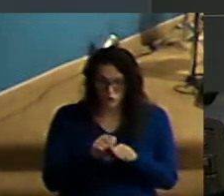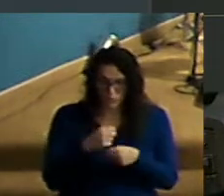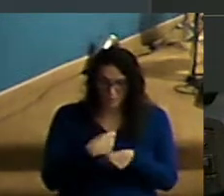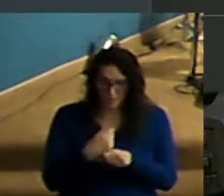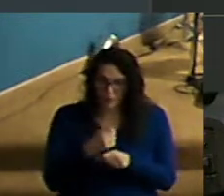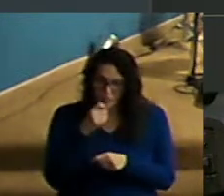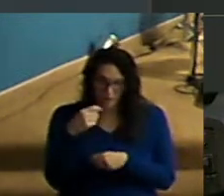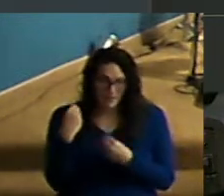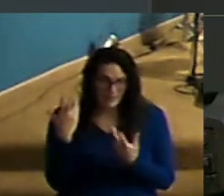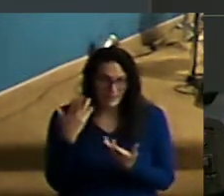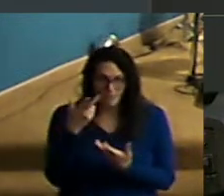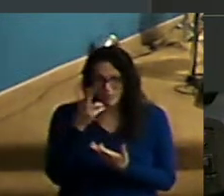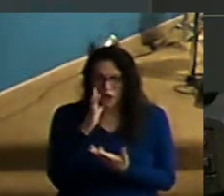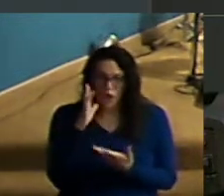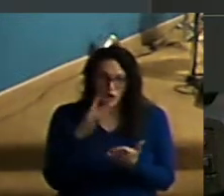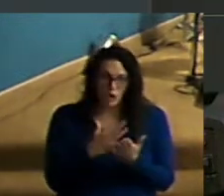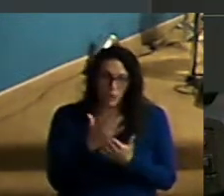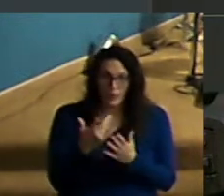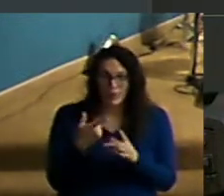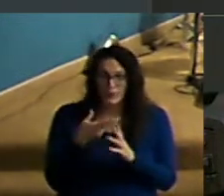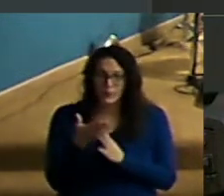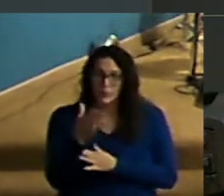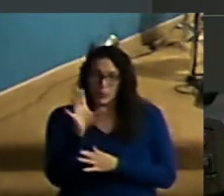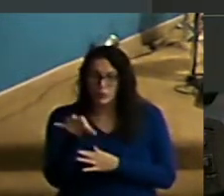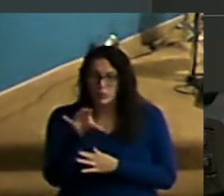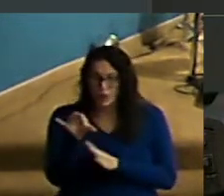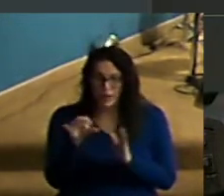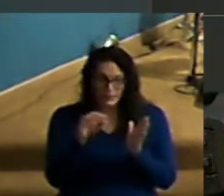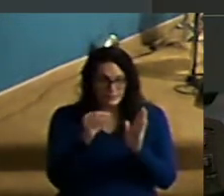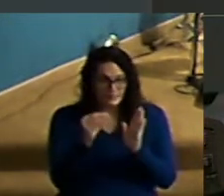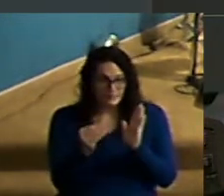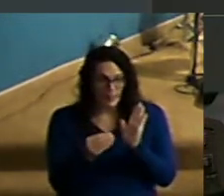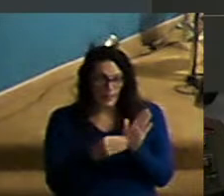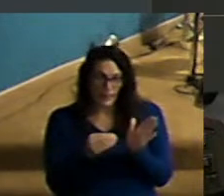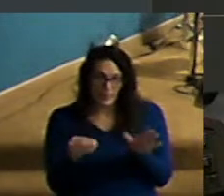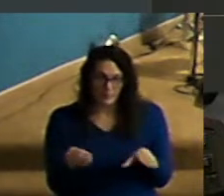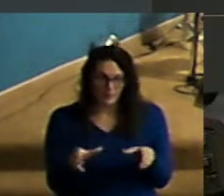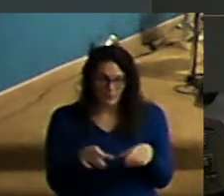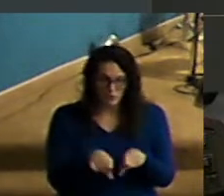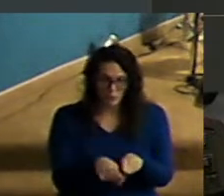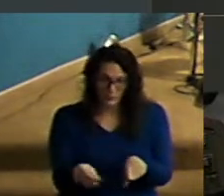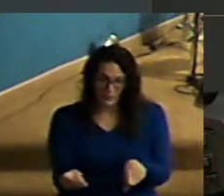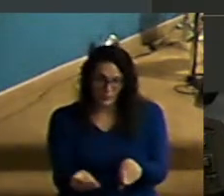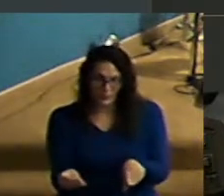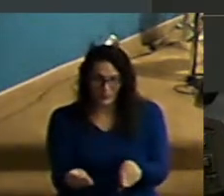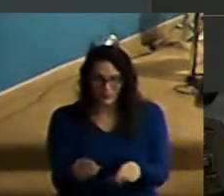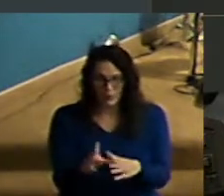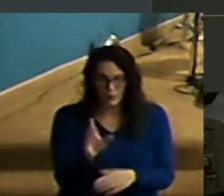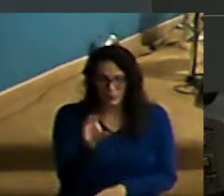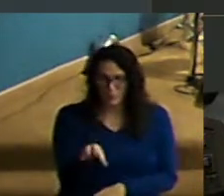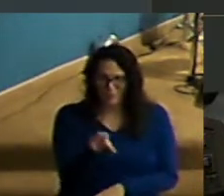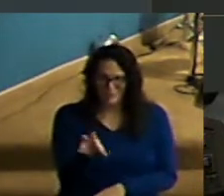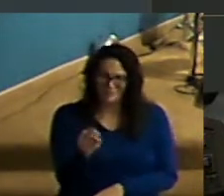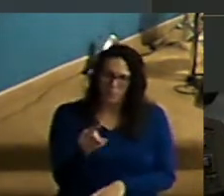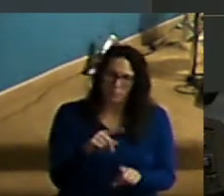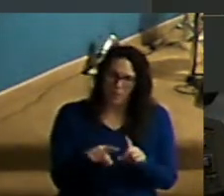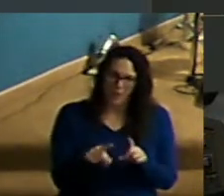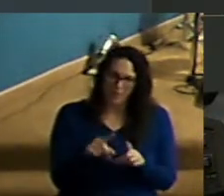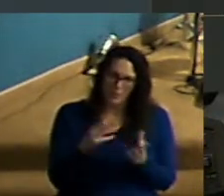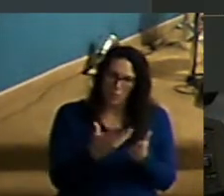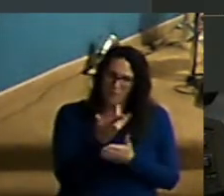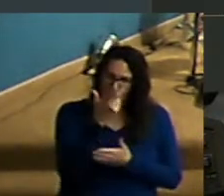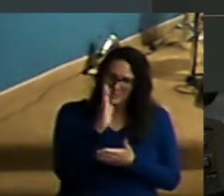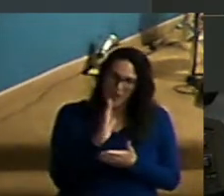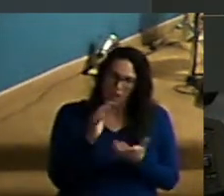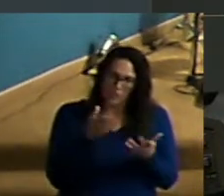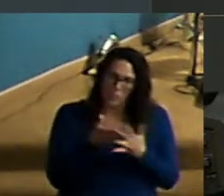glory by putting little crosses on shoes, but by making good shoes. And so the idea that we use our work to